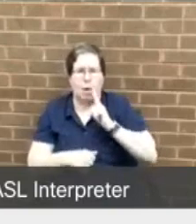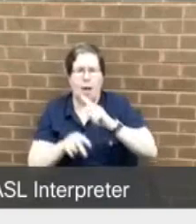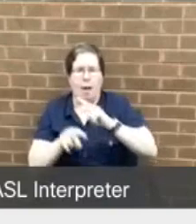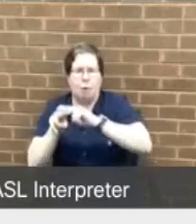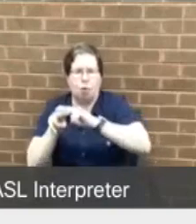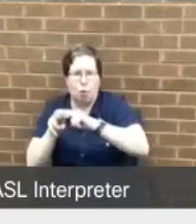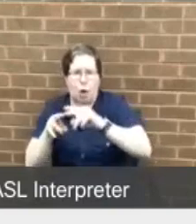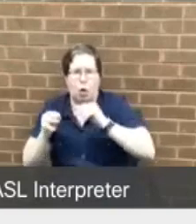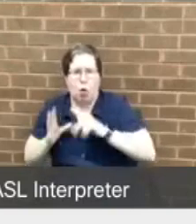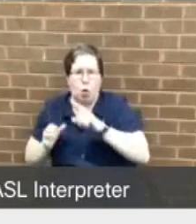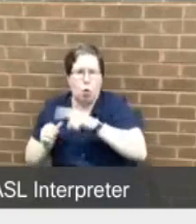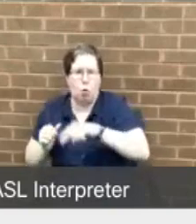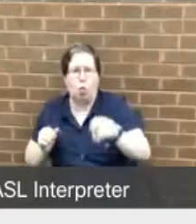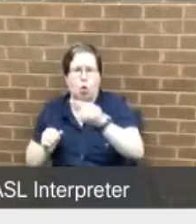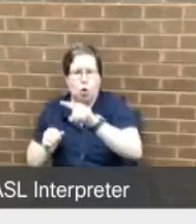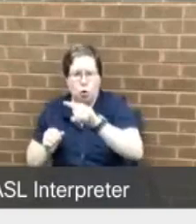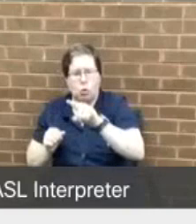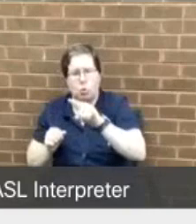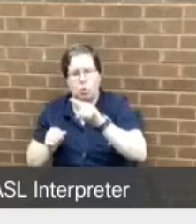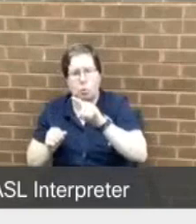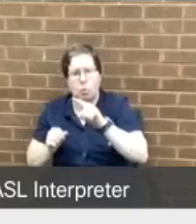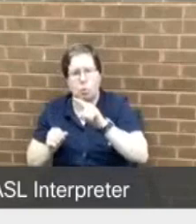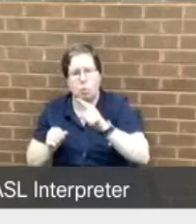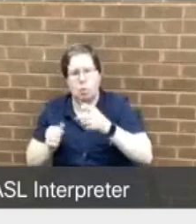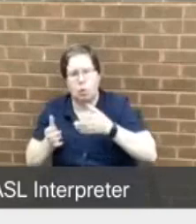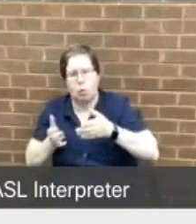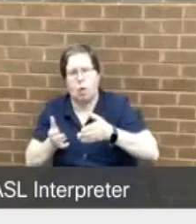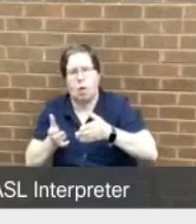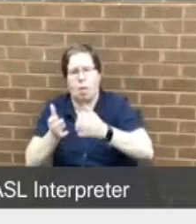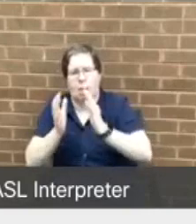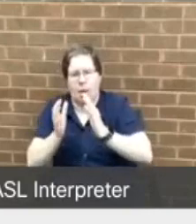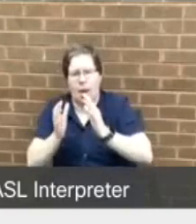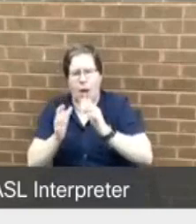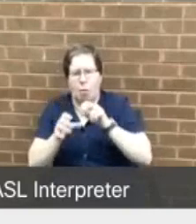owners, you know, to allow right-of-ways for passenger rail.